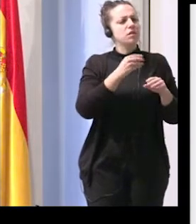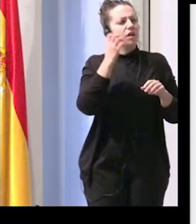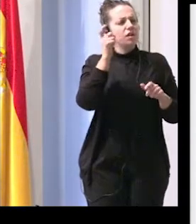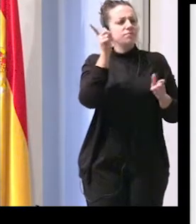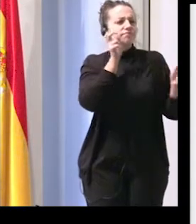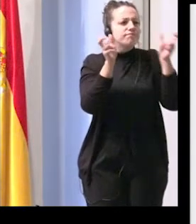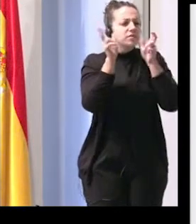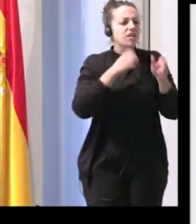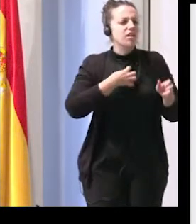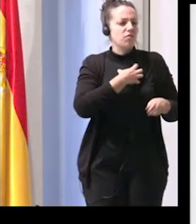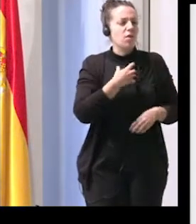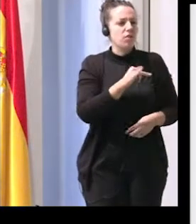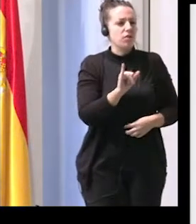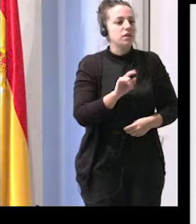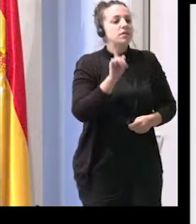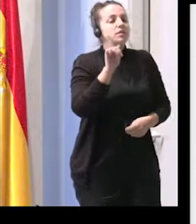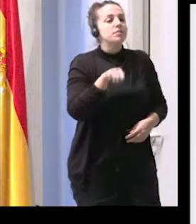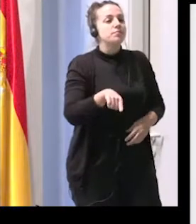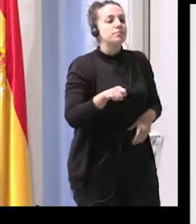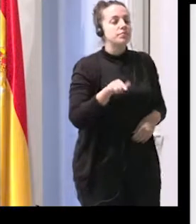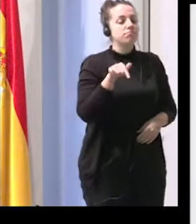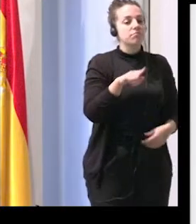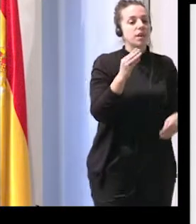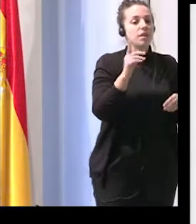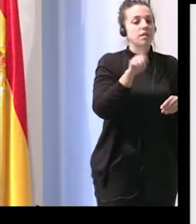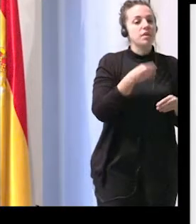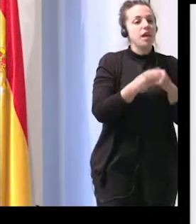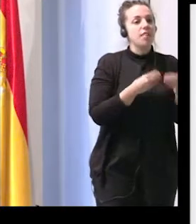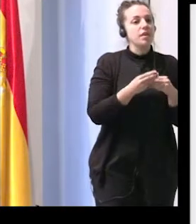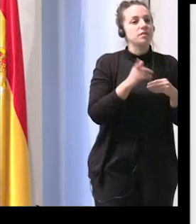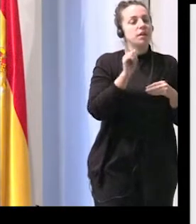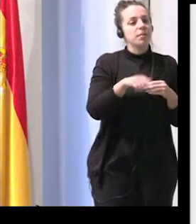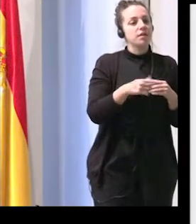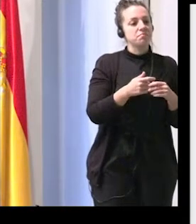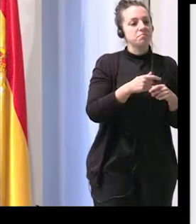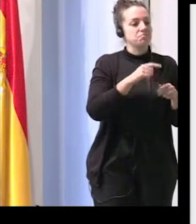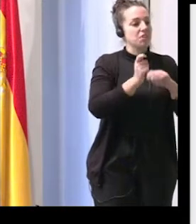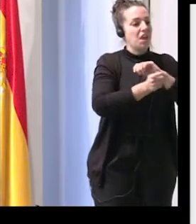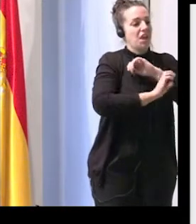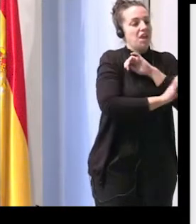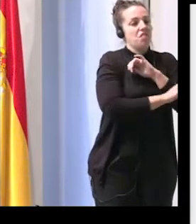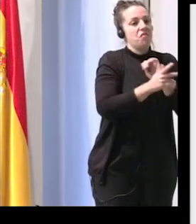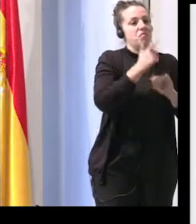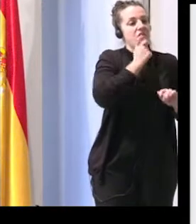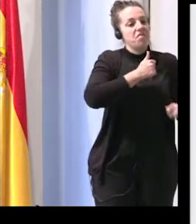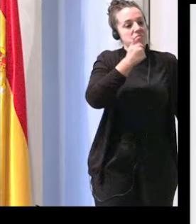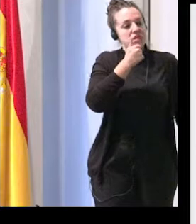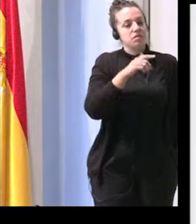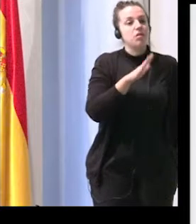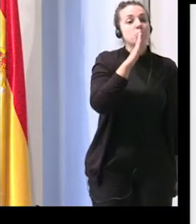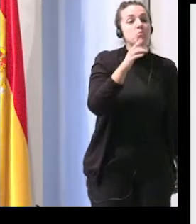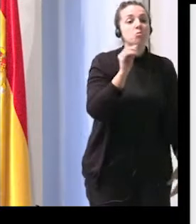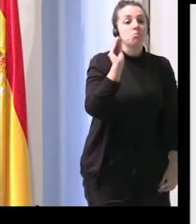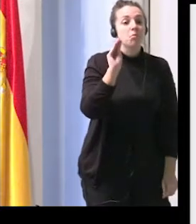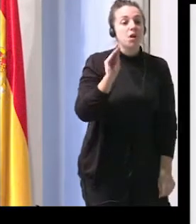We also did this in a slightly more simple task here, asking them what is the